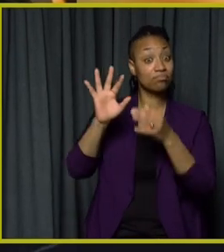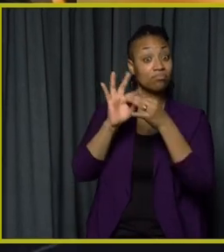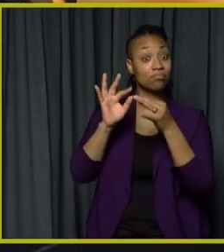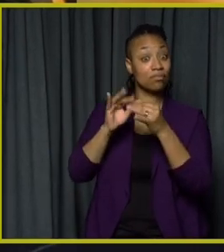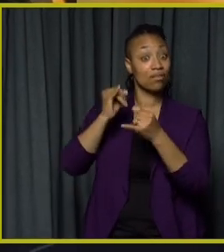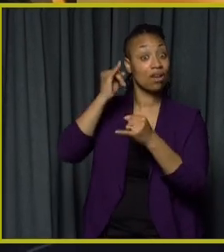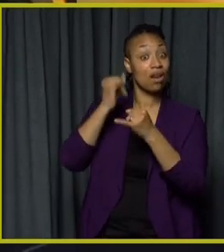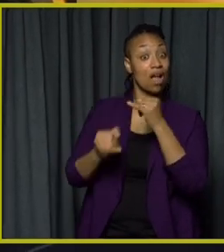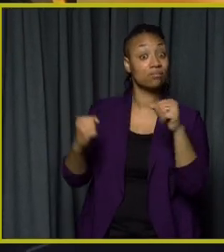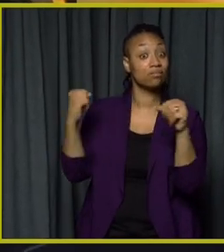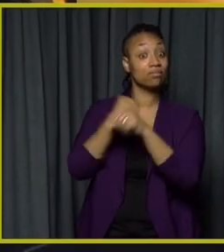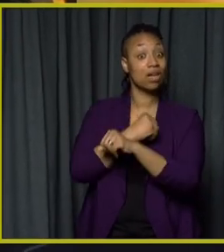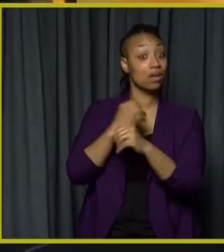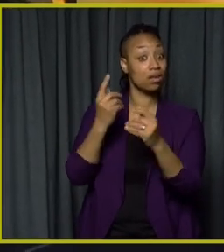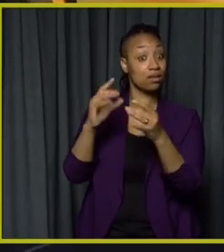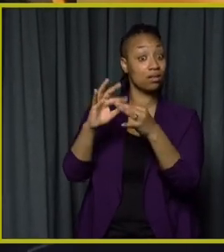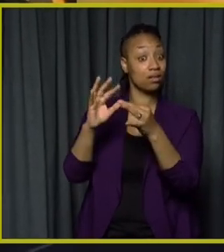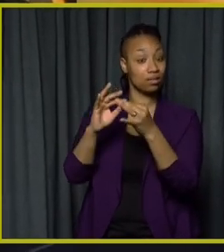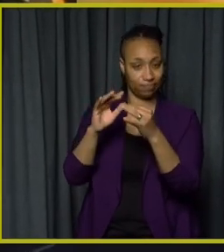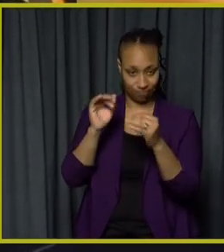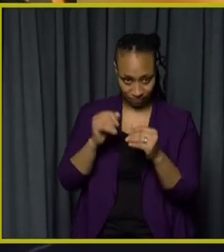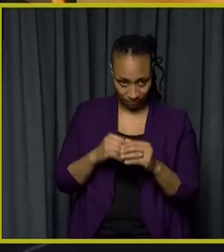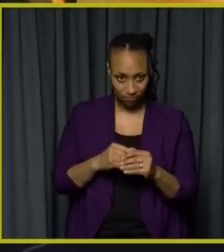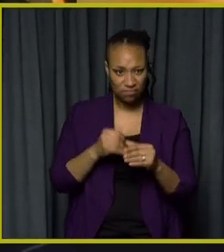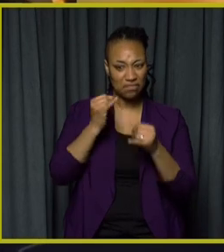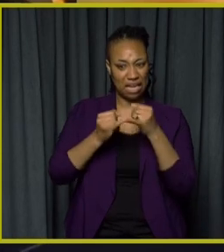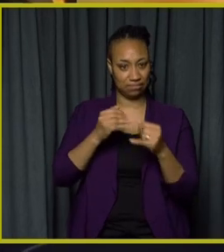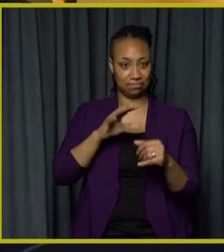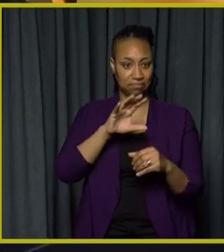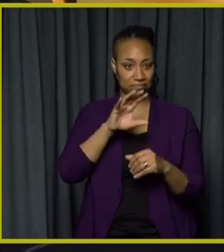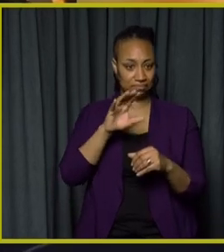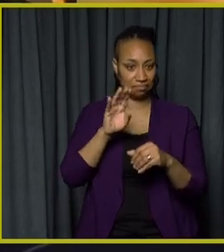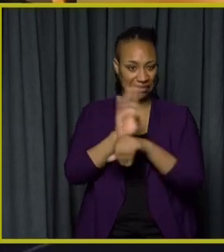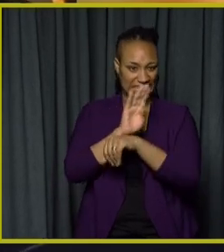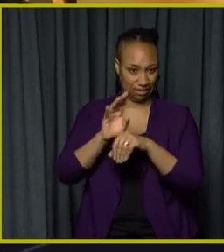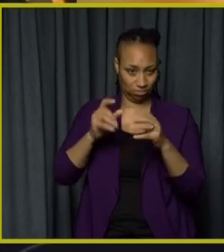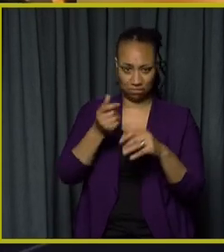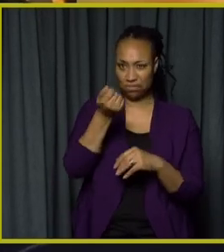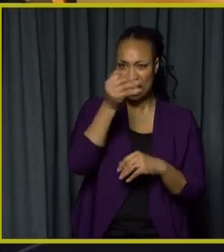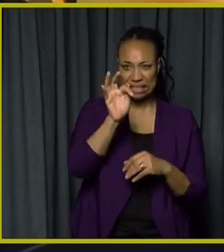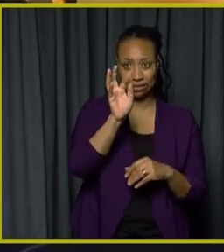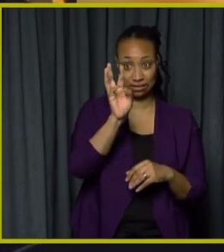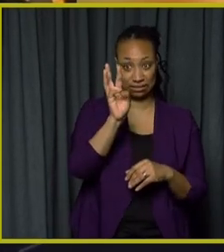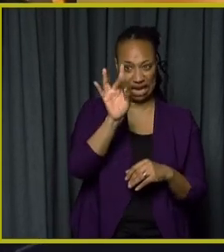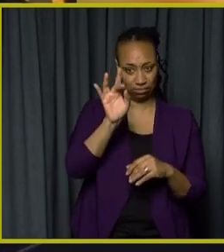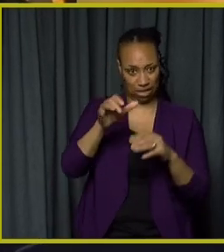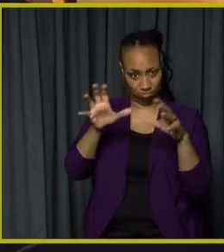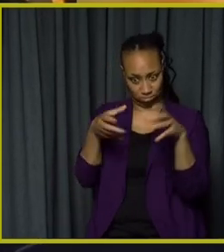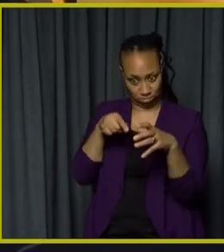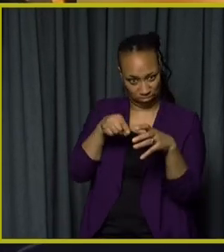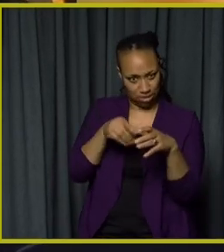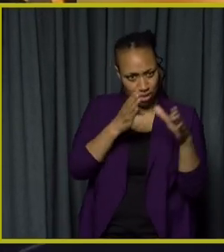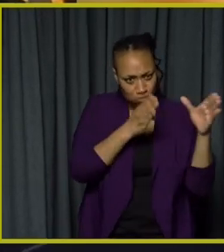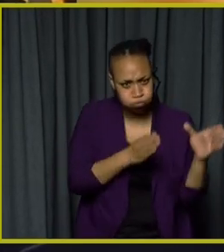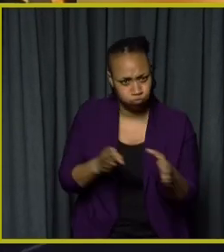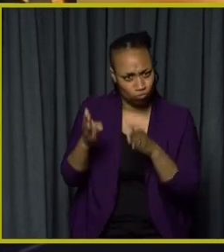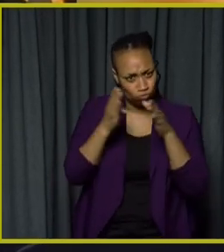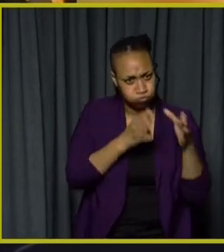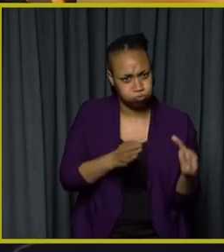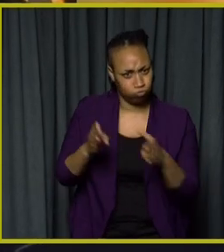1968, as he was planning the original Poor People's Campaign, he came to Memphis to express solidarity with AFSCME sanitation